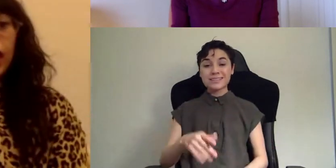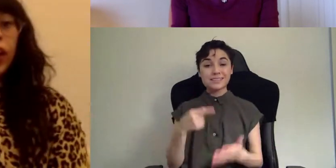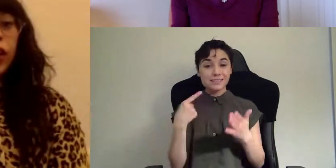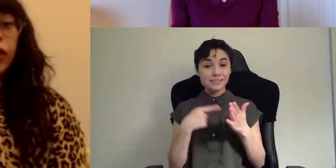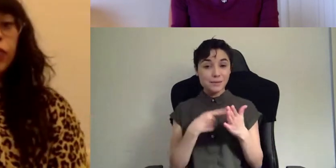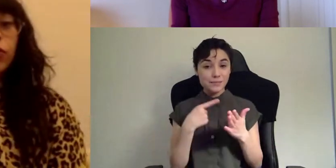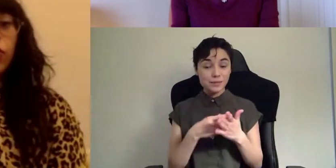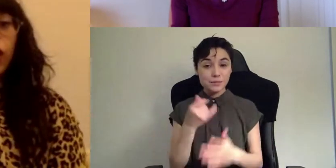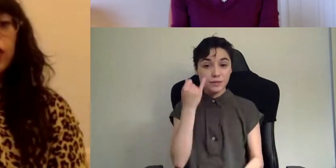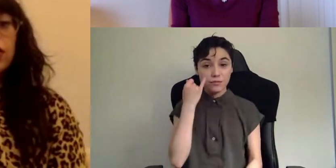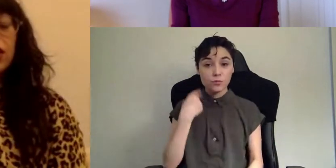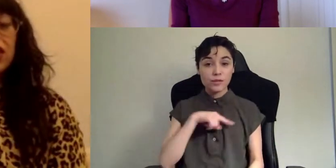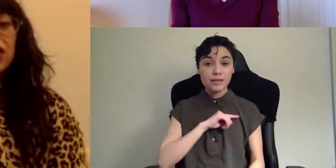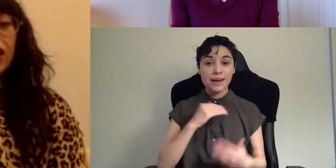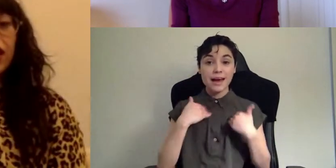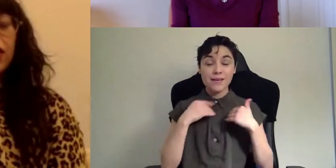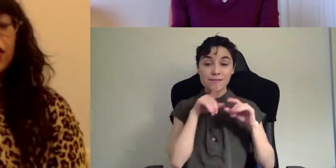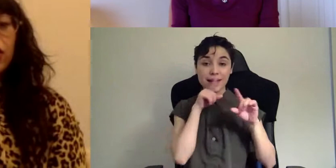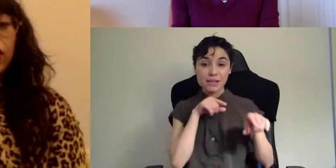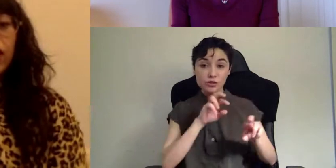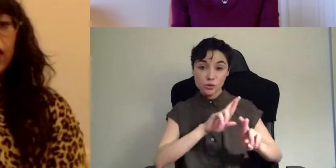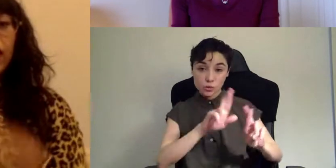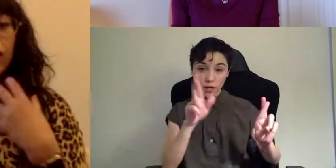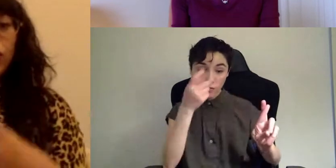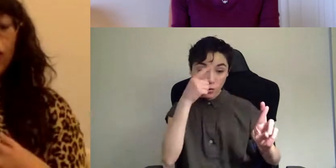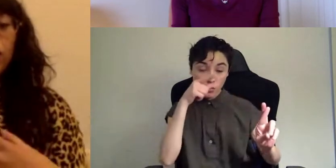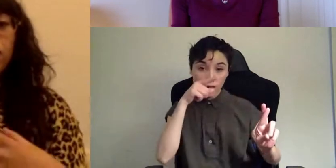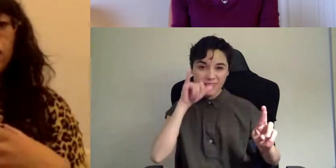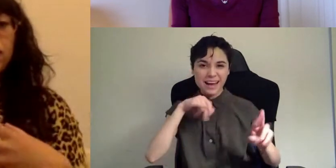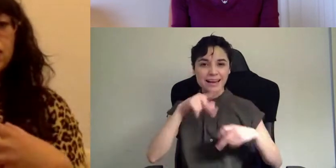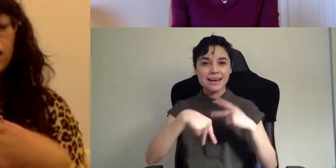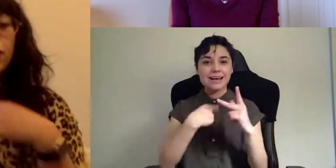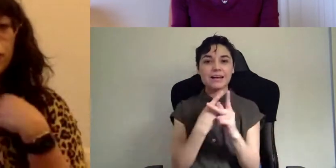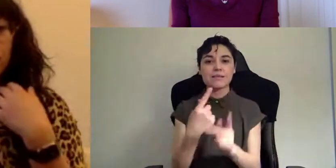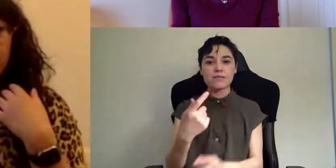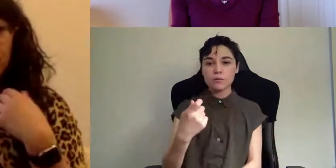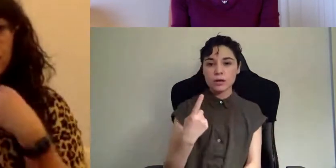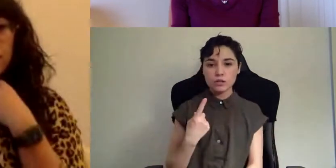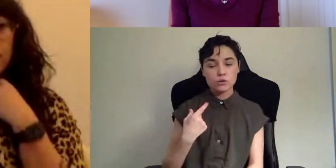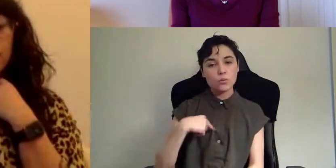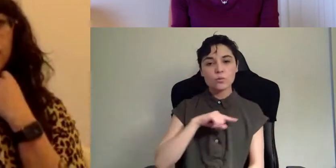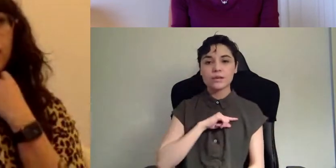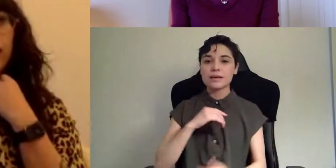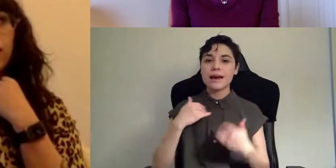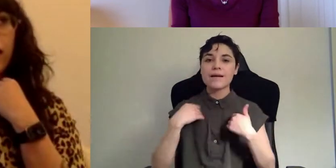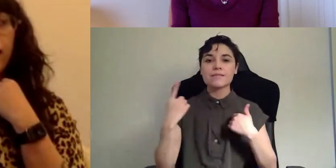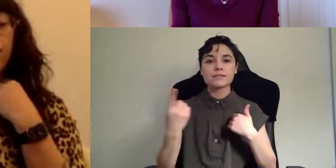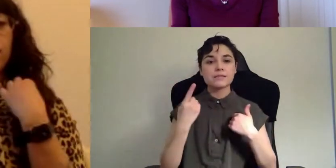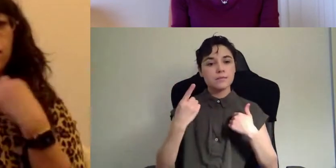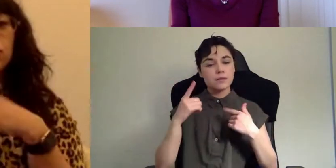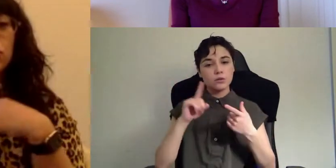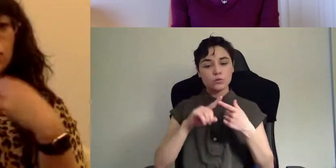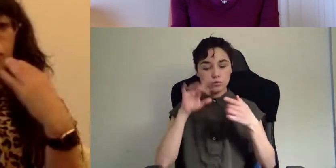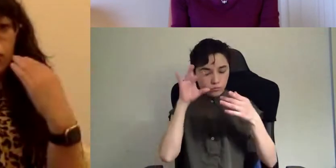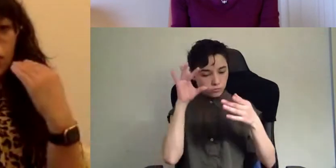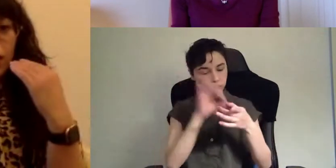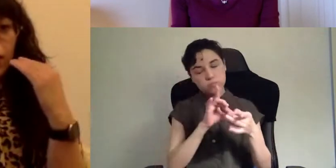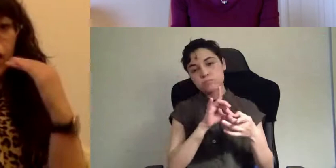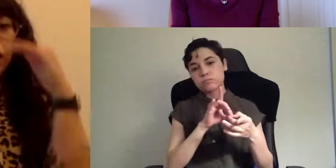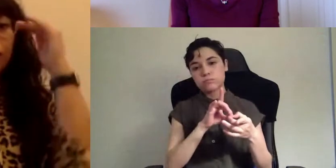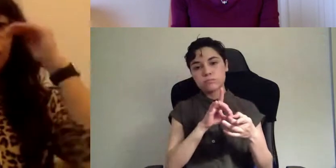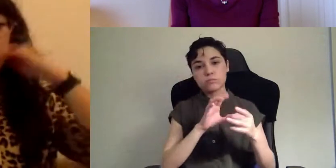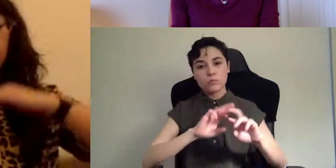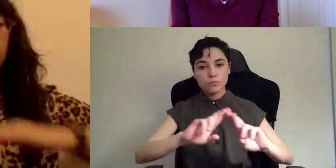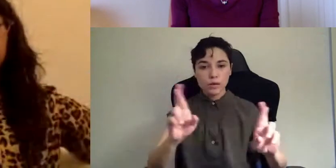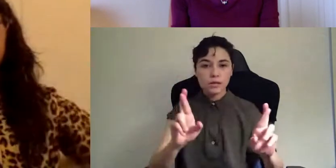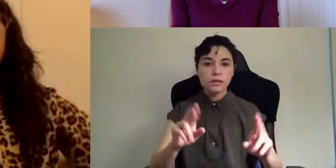as an anchor for us. And it's like, okay, like I know I want this. And for me, the answer would be like, if I have a relationship with my